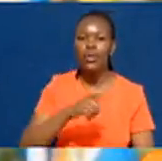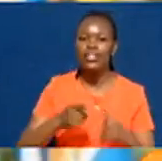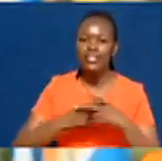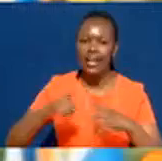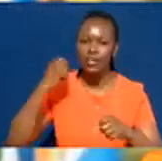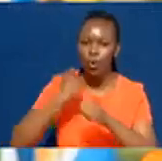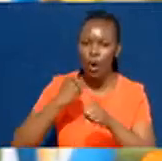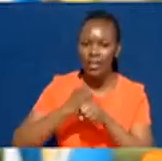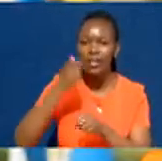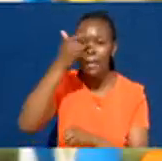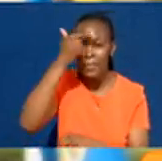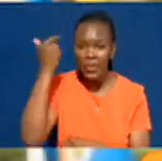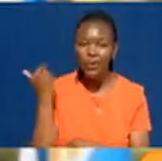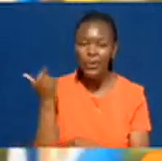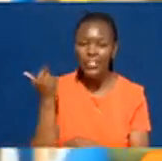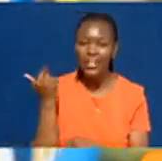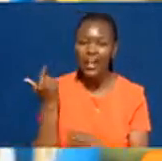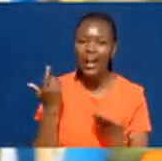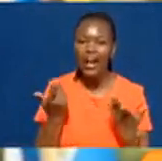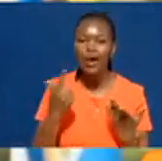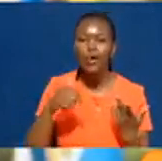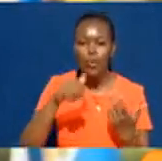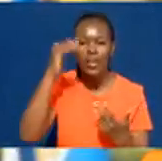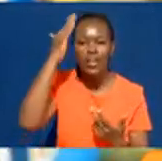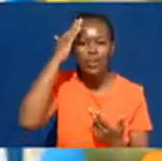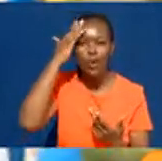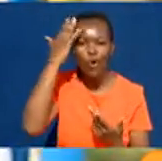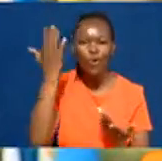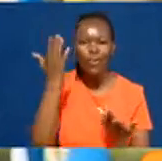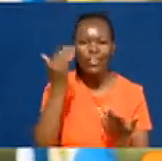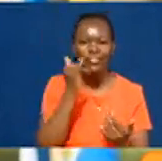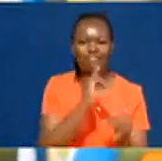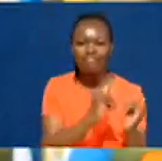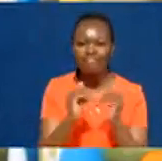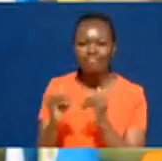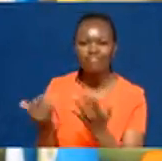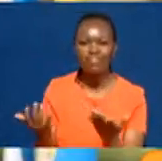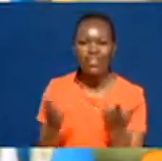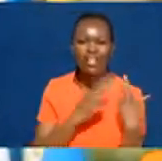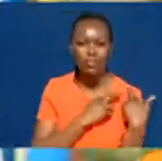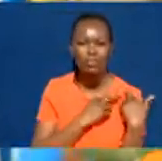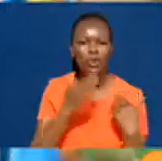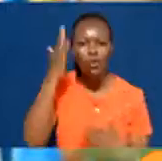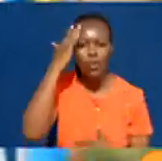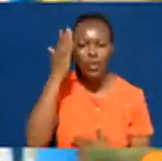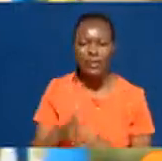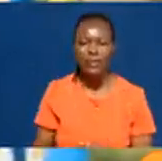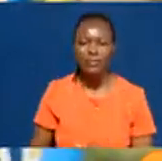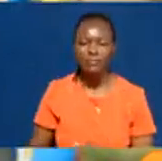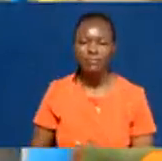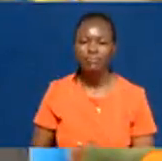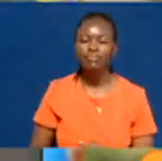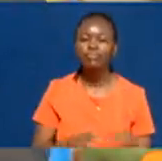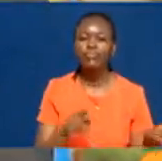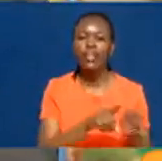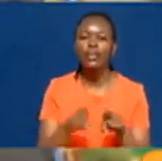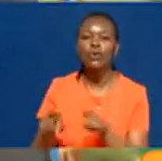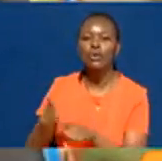running because we are aware of what we need to do. I will also be putting a